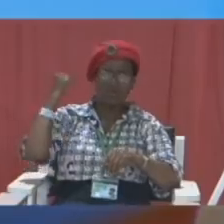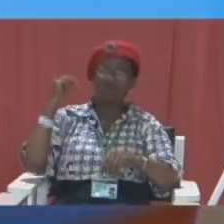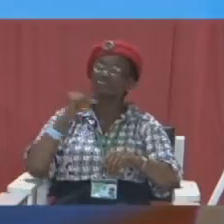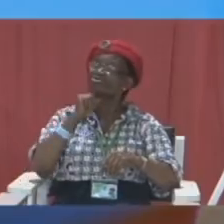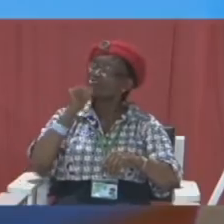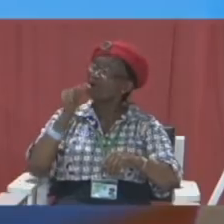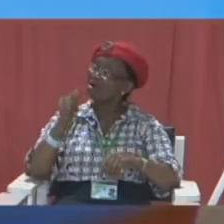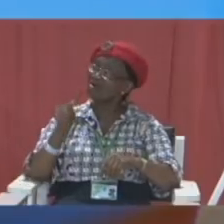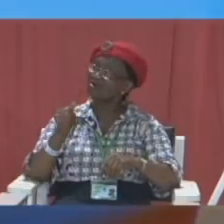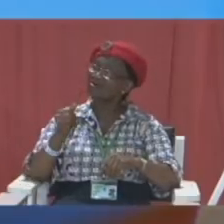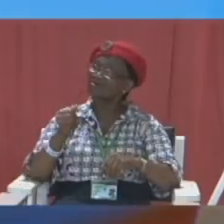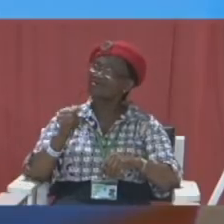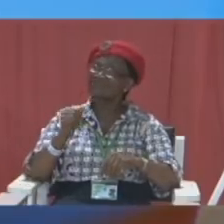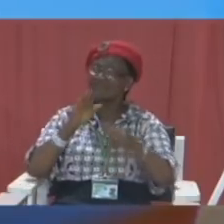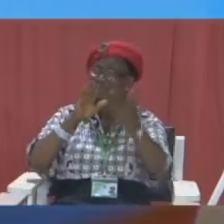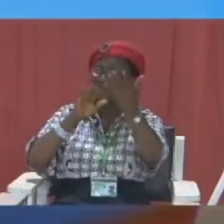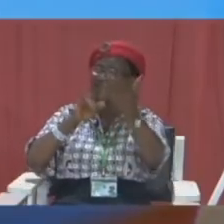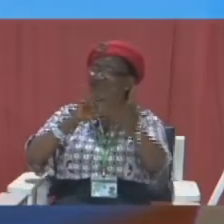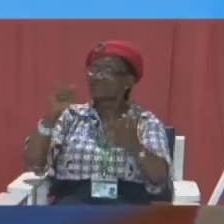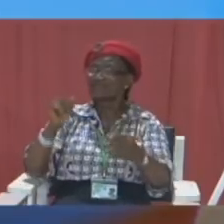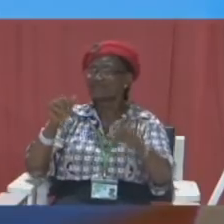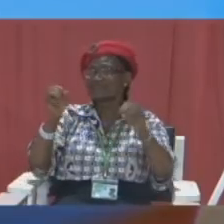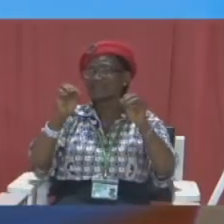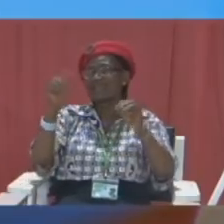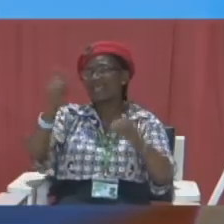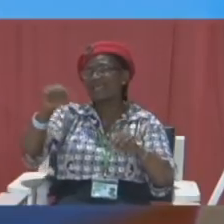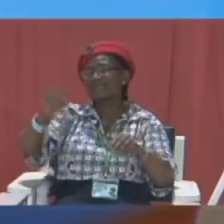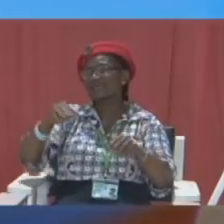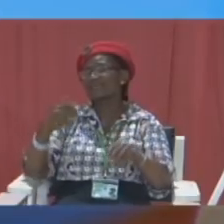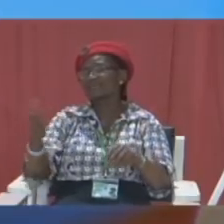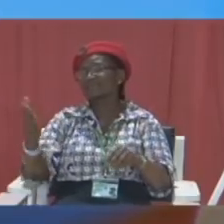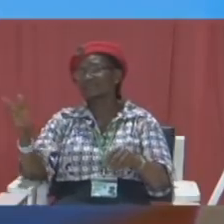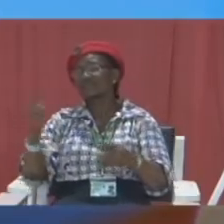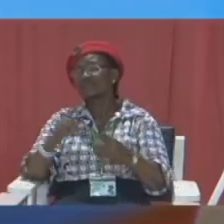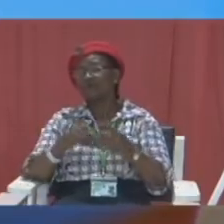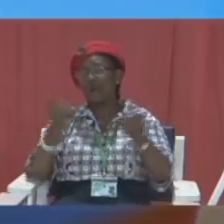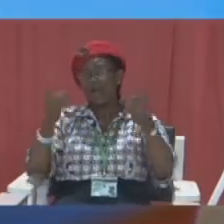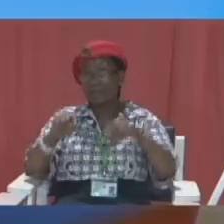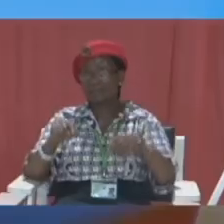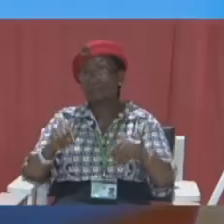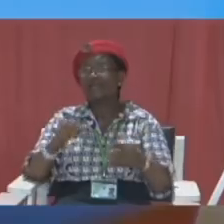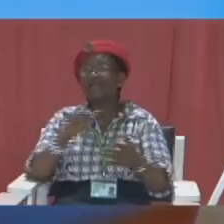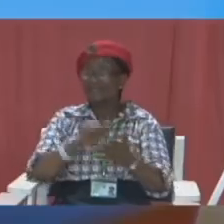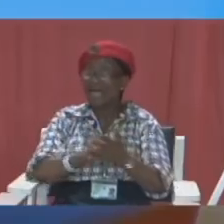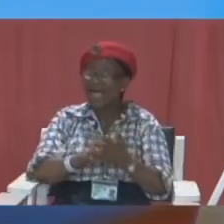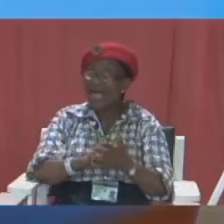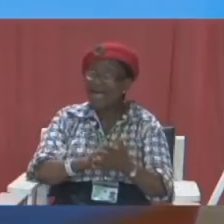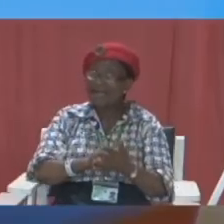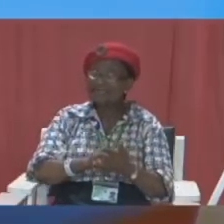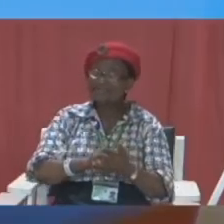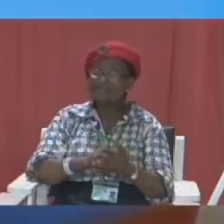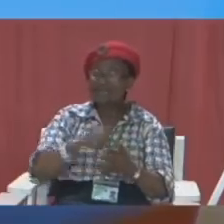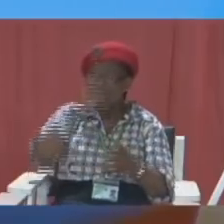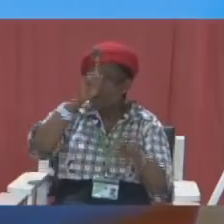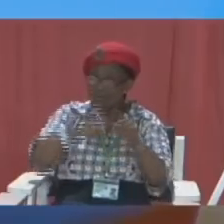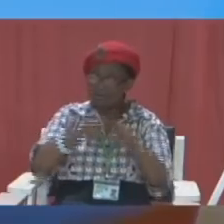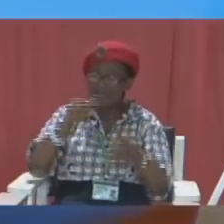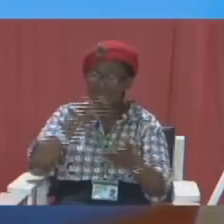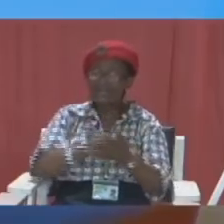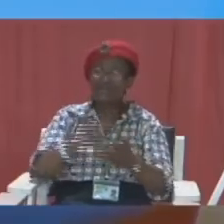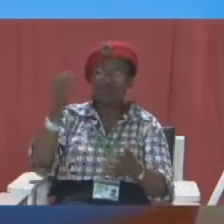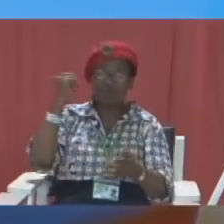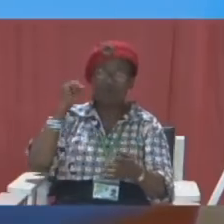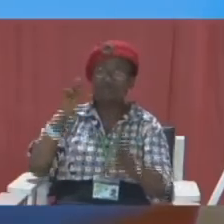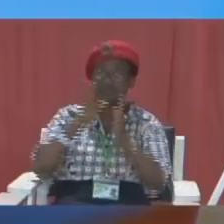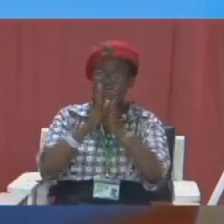Koreti boya, kokoma shele. But just trying his faith. Oh, God, tiraka igbagbo re ni.